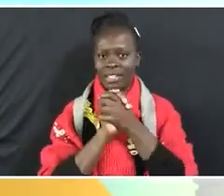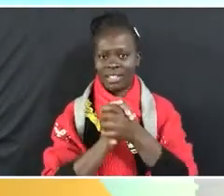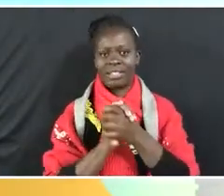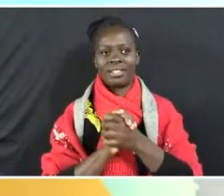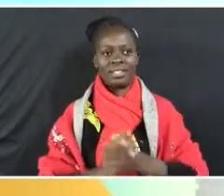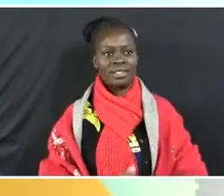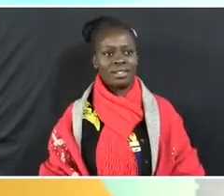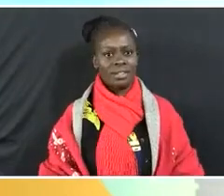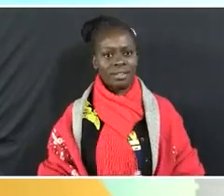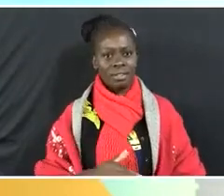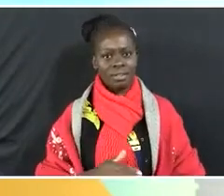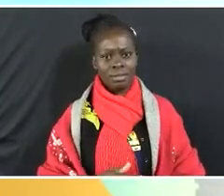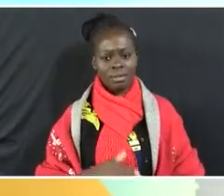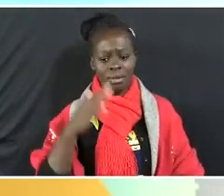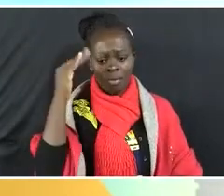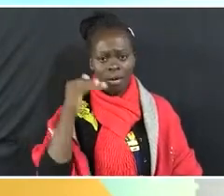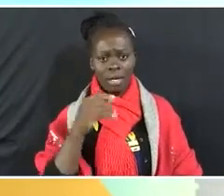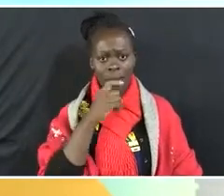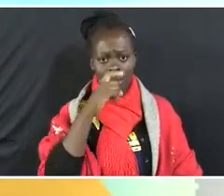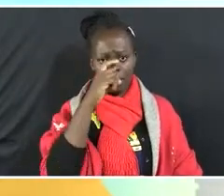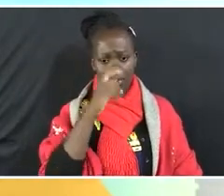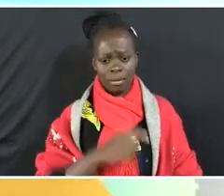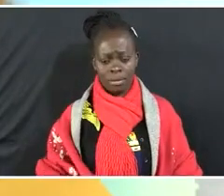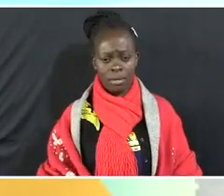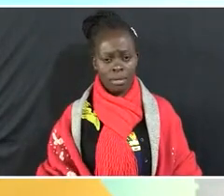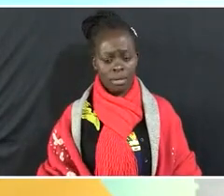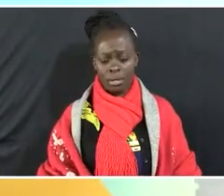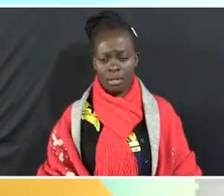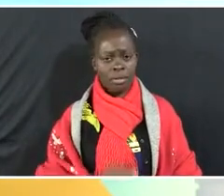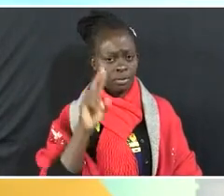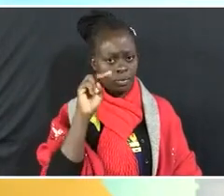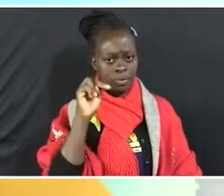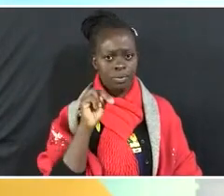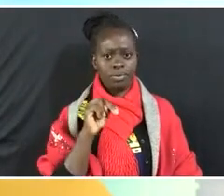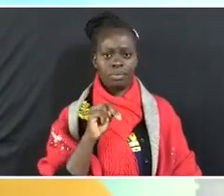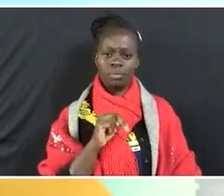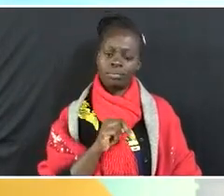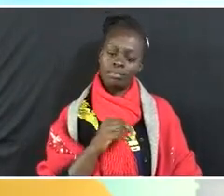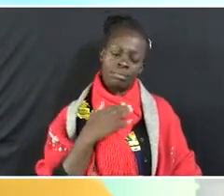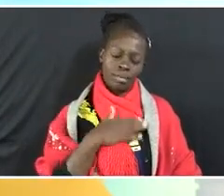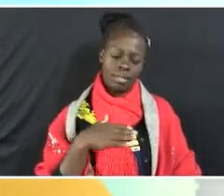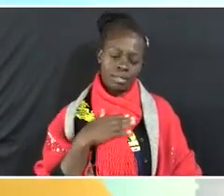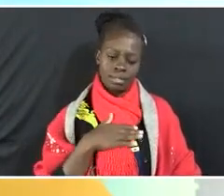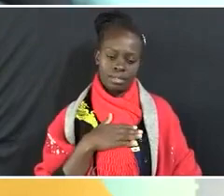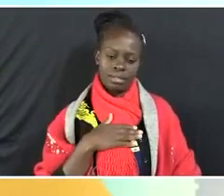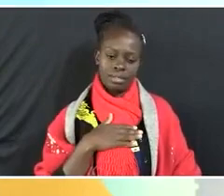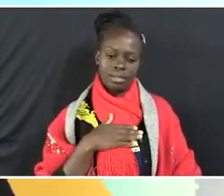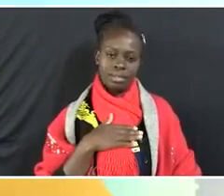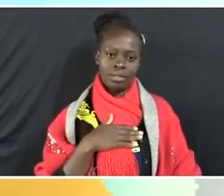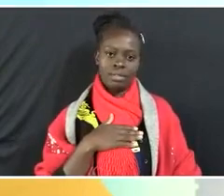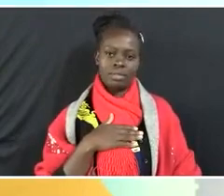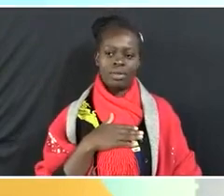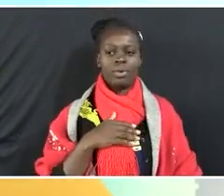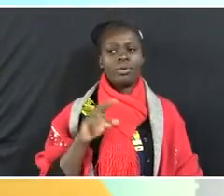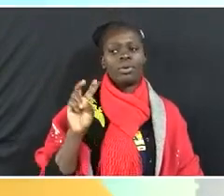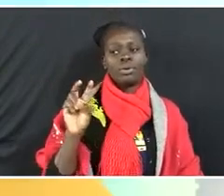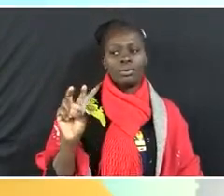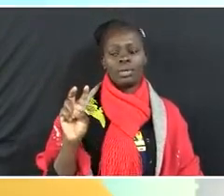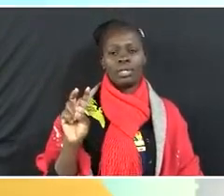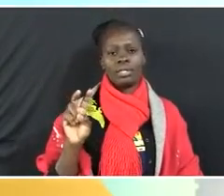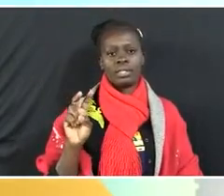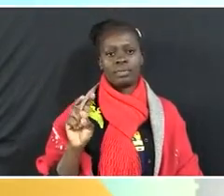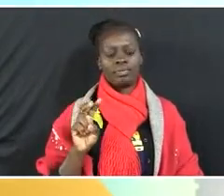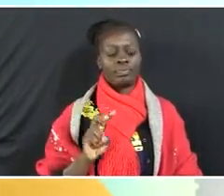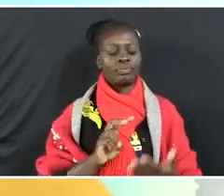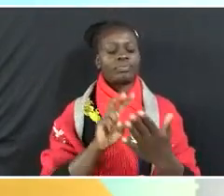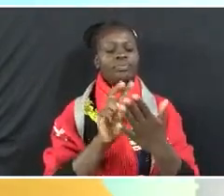hi? Neither said good nor bad. Just walked away. And then looked at this person, and the Bible